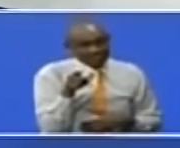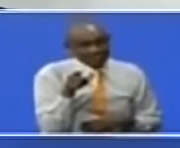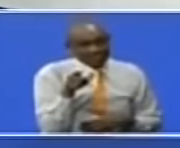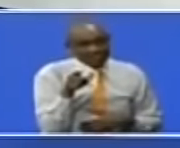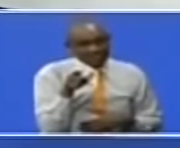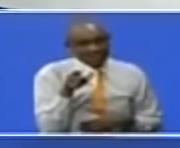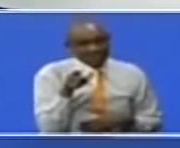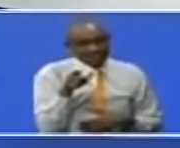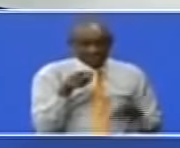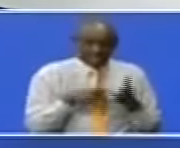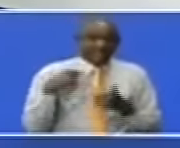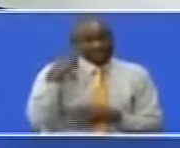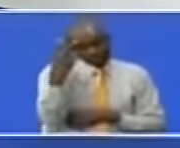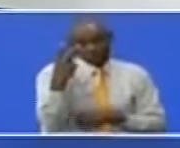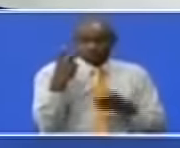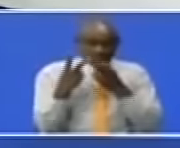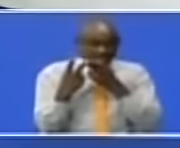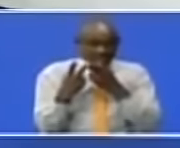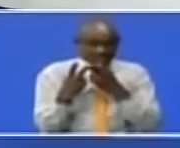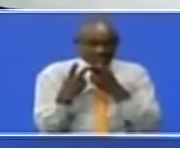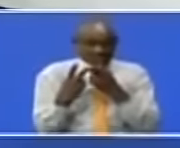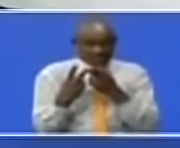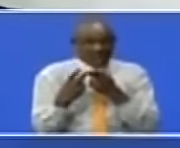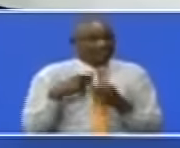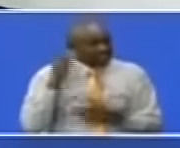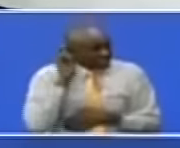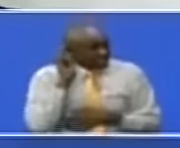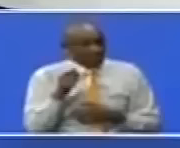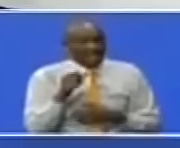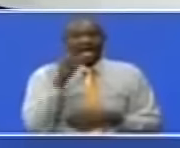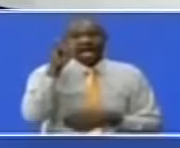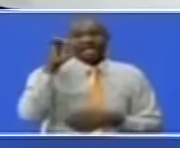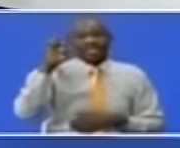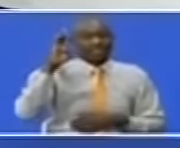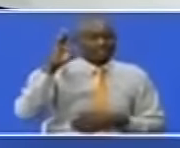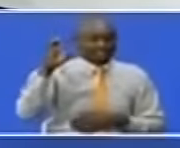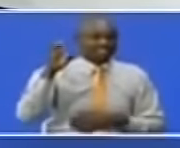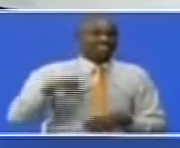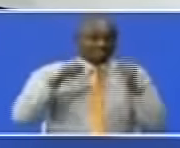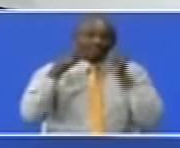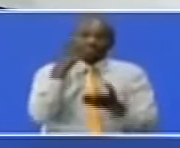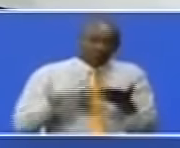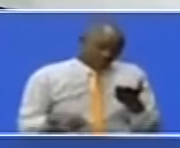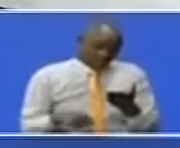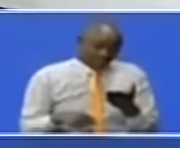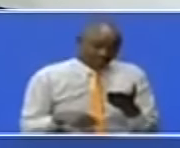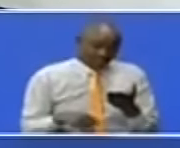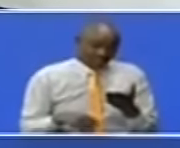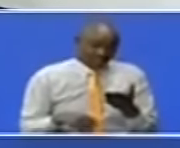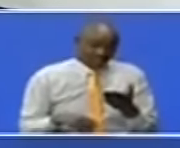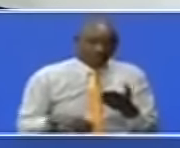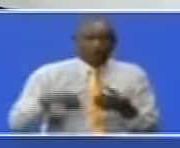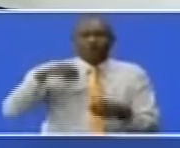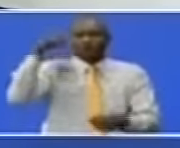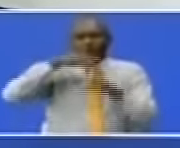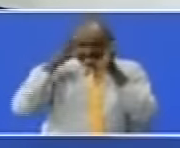point we should remember. The second is, if I heard IEBC Chairman Isaac Hassan correctly, he said that the